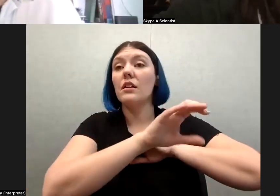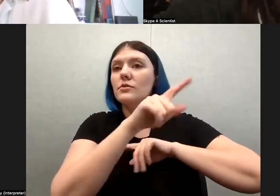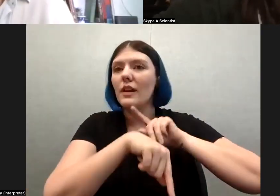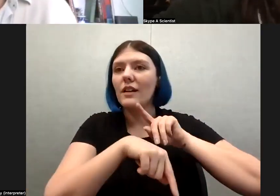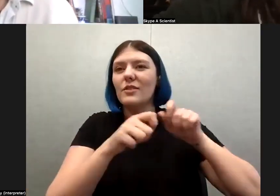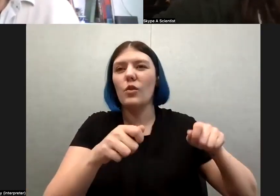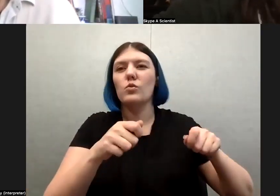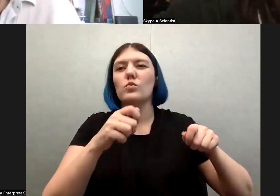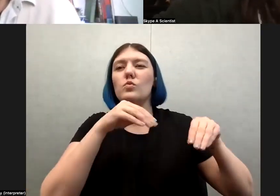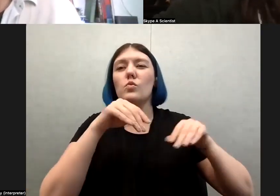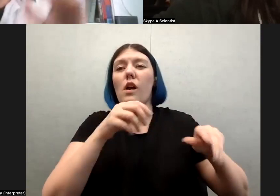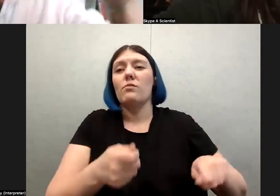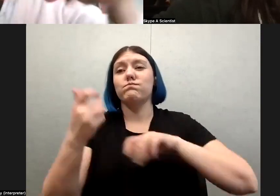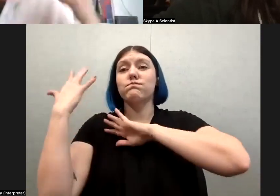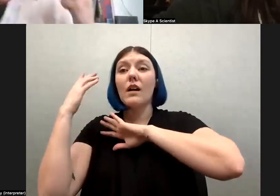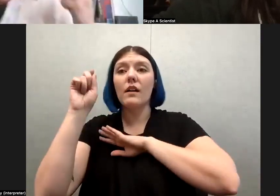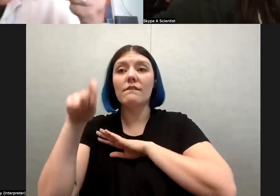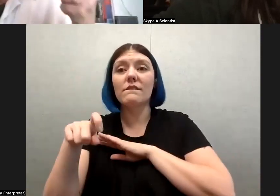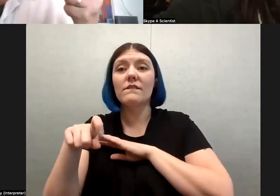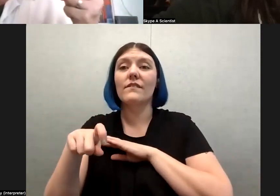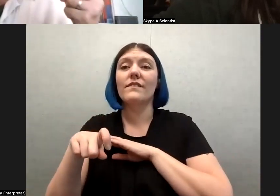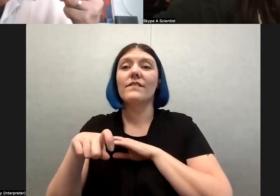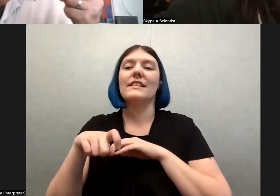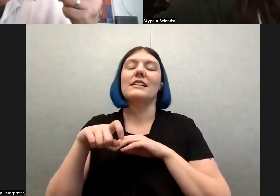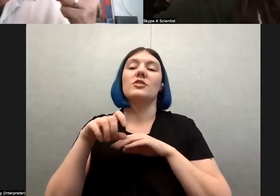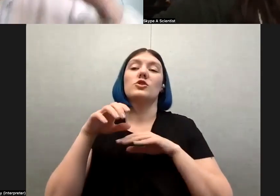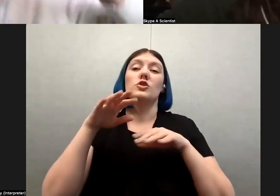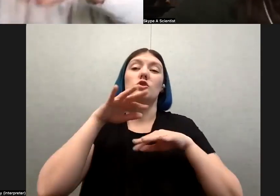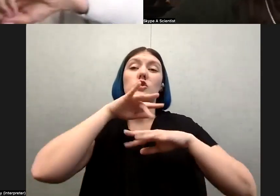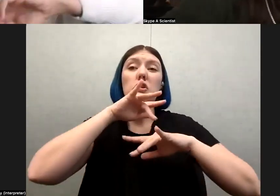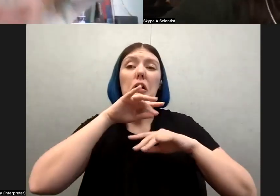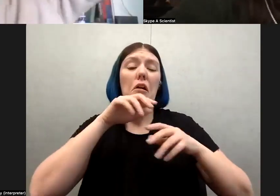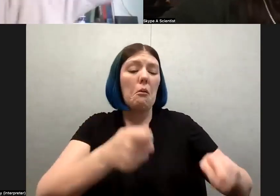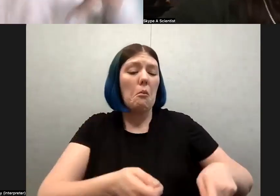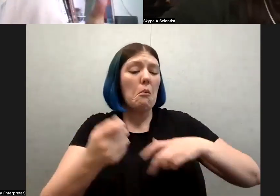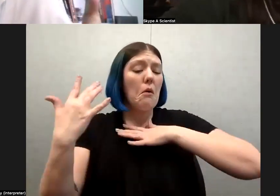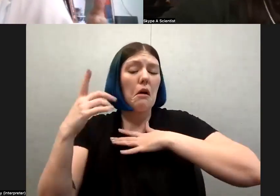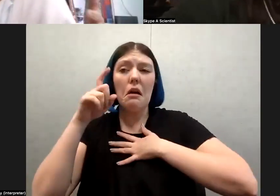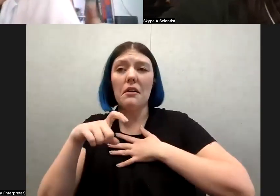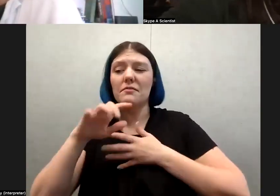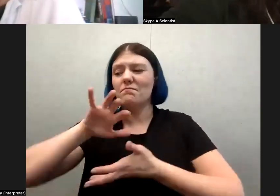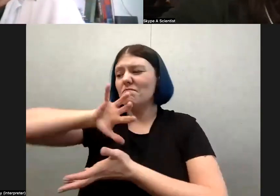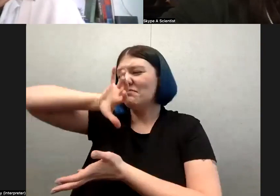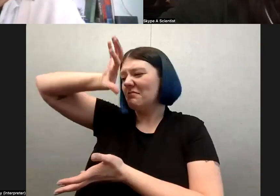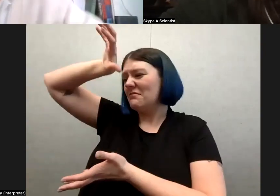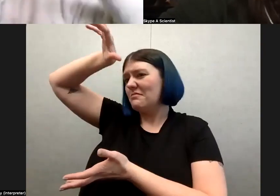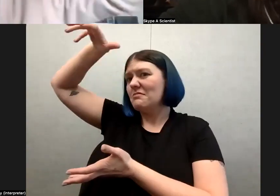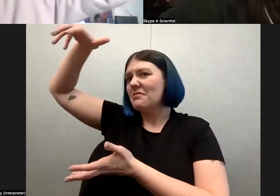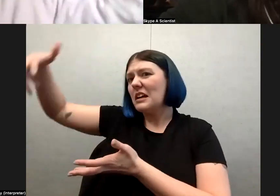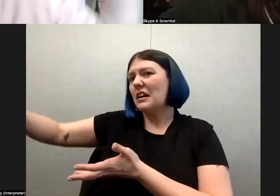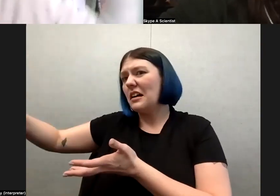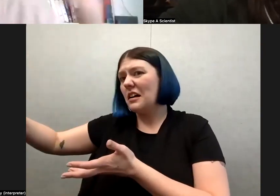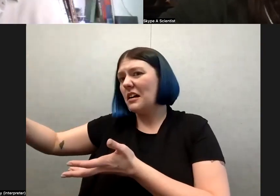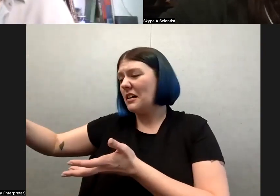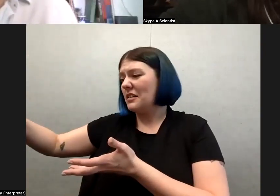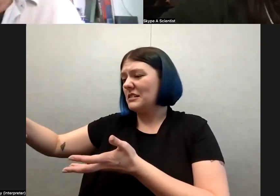is. So they had to take all the soil out of the national park, and then they put it in these huge piles. And so now there's just mounds